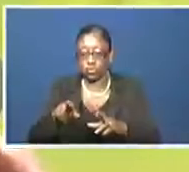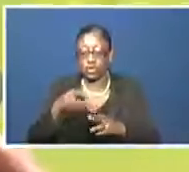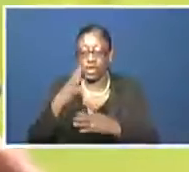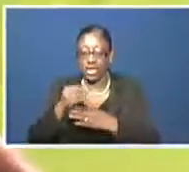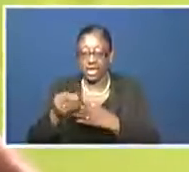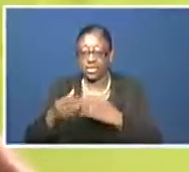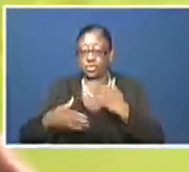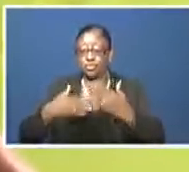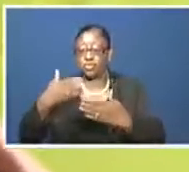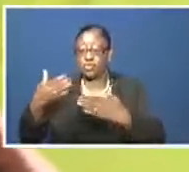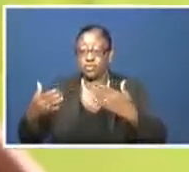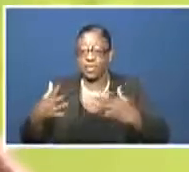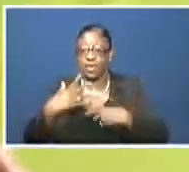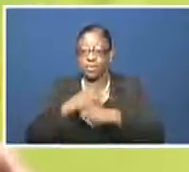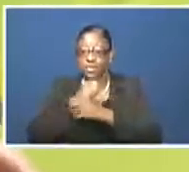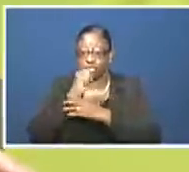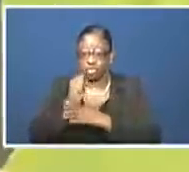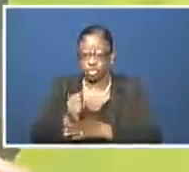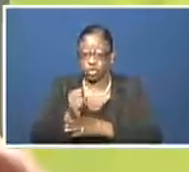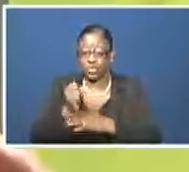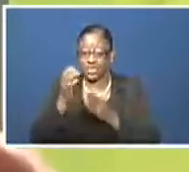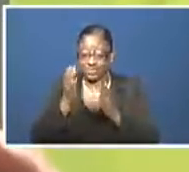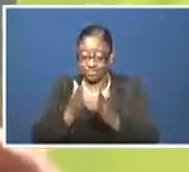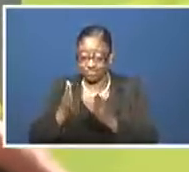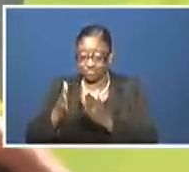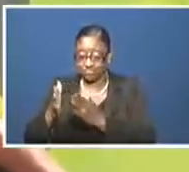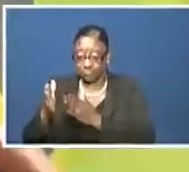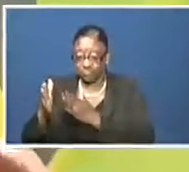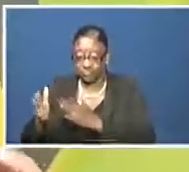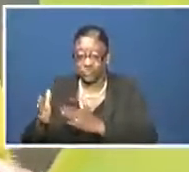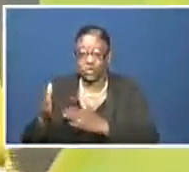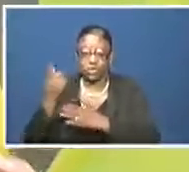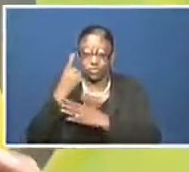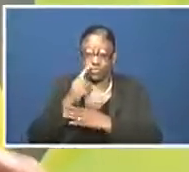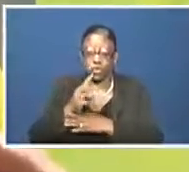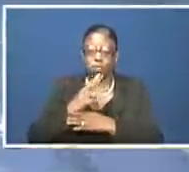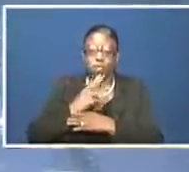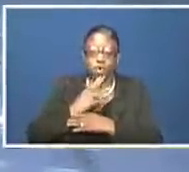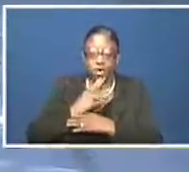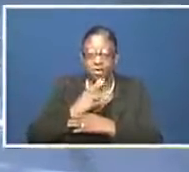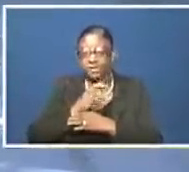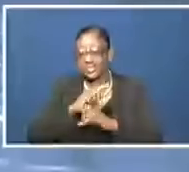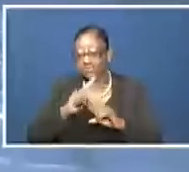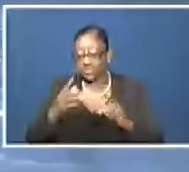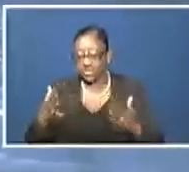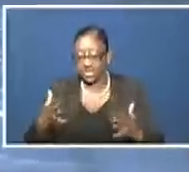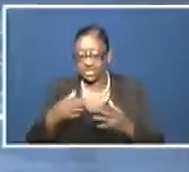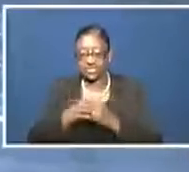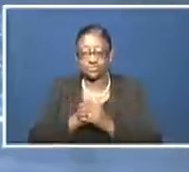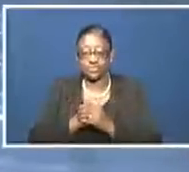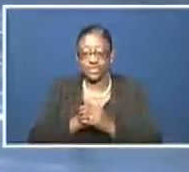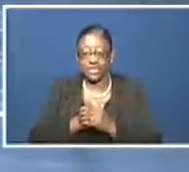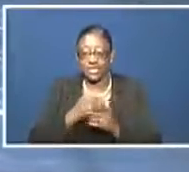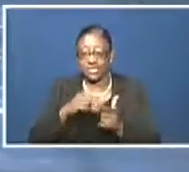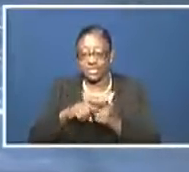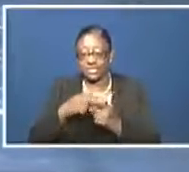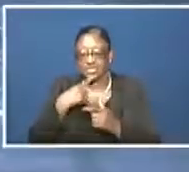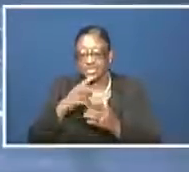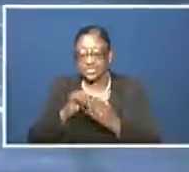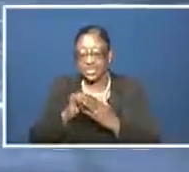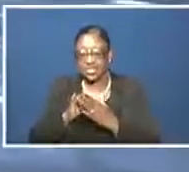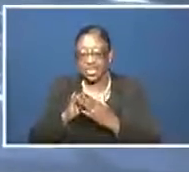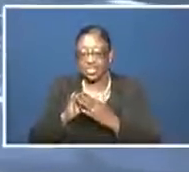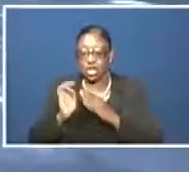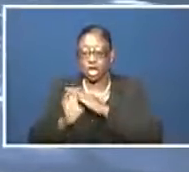road and making sure that the crown is in place so that we can mitigate for water settlement. The improvement project comes as the company